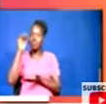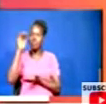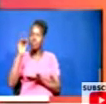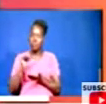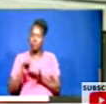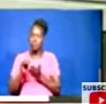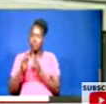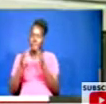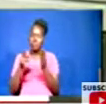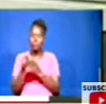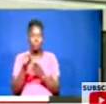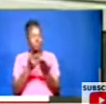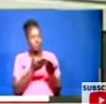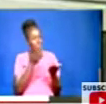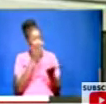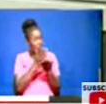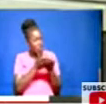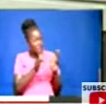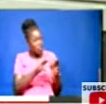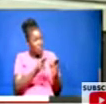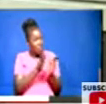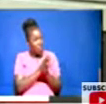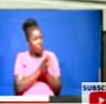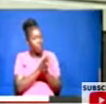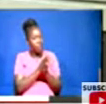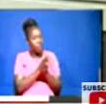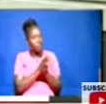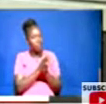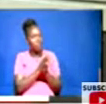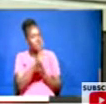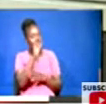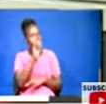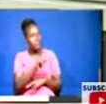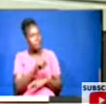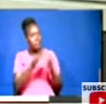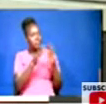housing. But this is what has been happening exactly with the affordable housing plan.